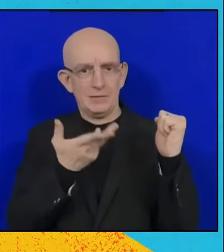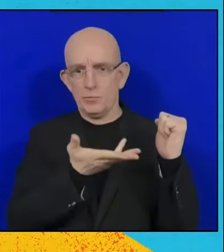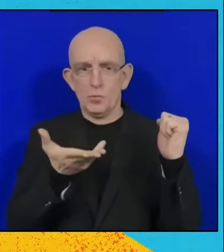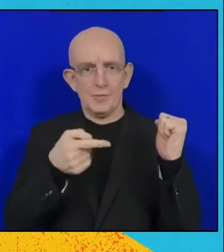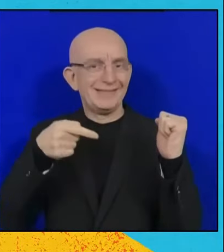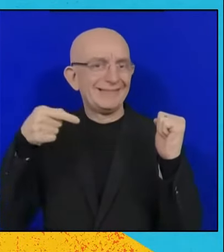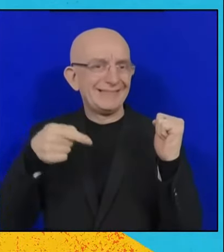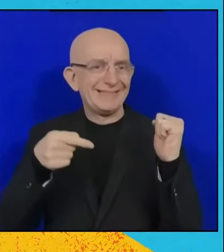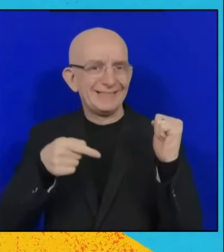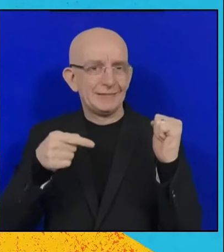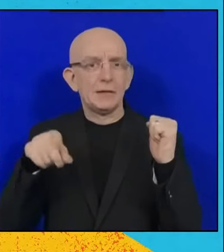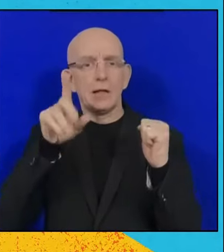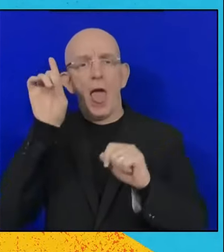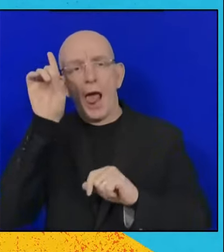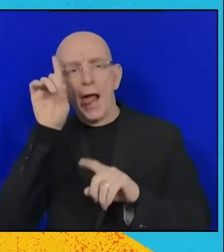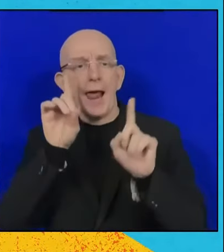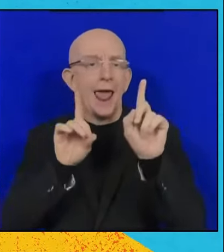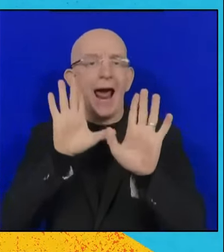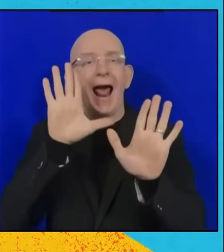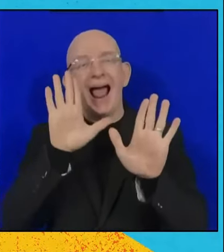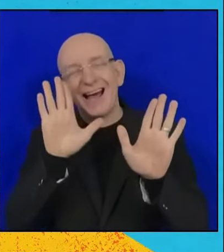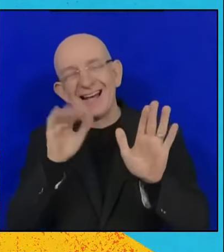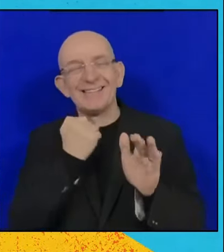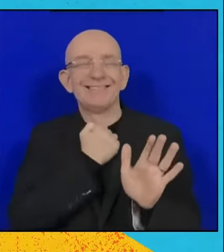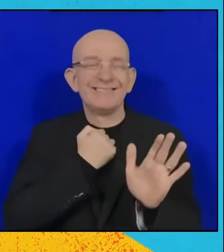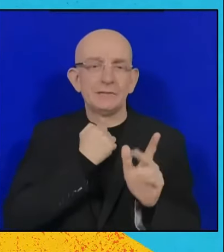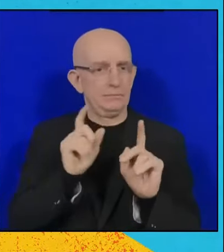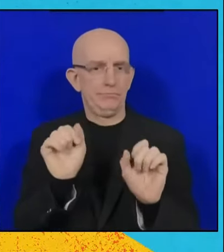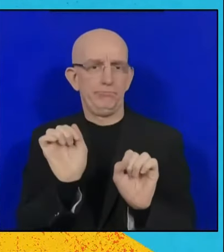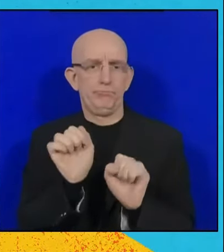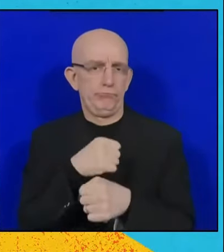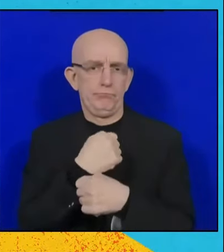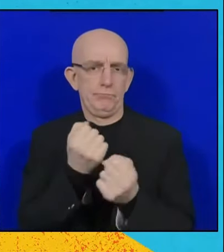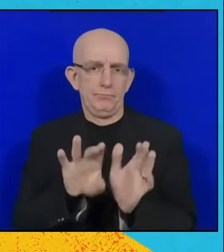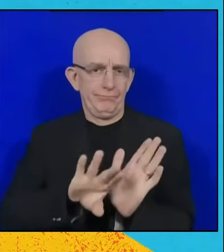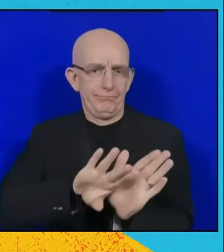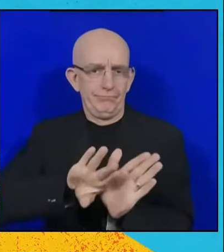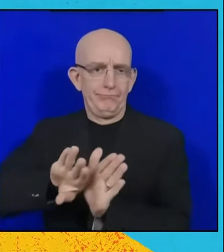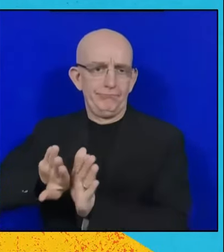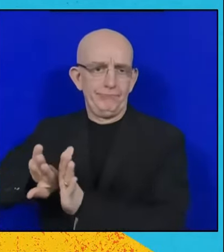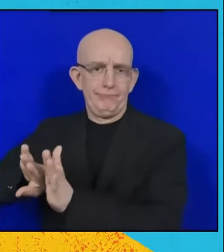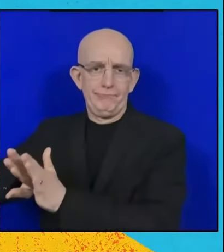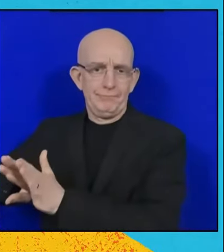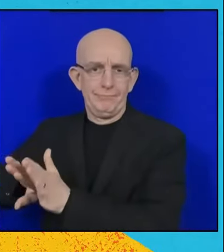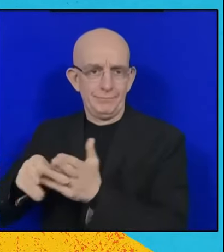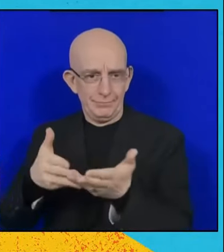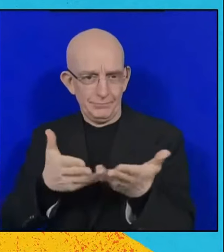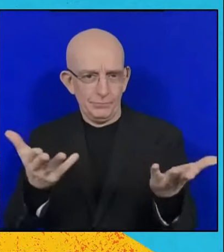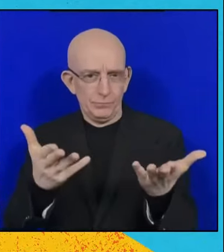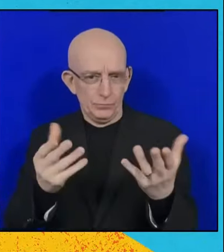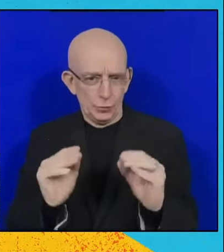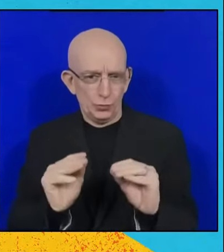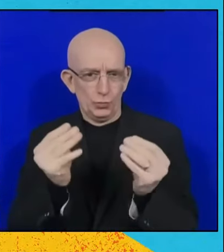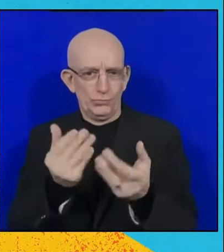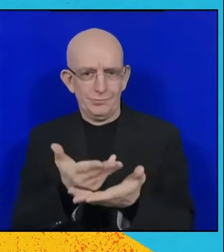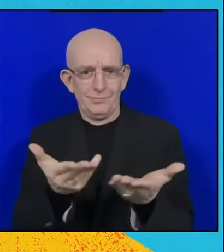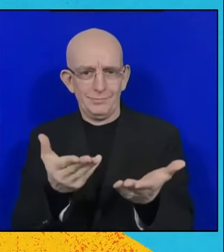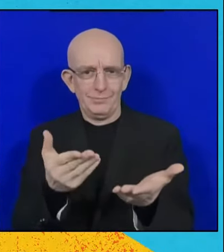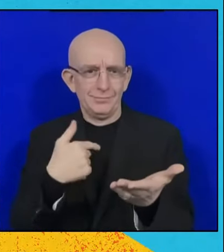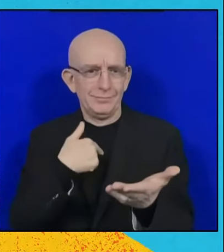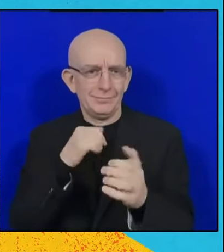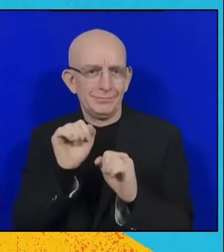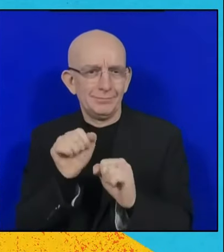my generation has made. I cannot see anything that would be more urgent